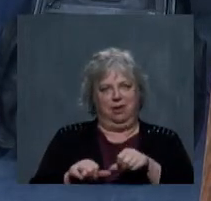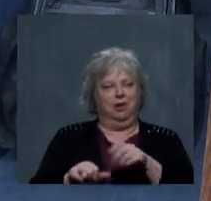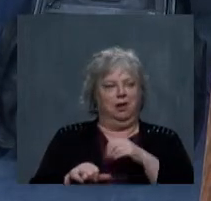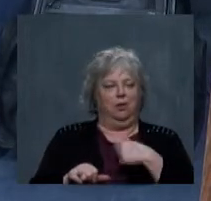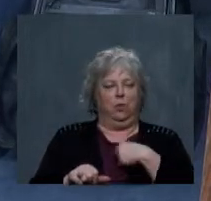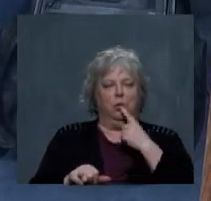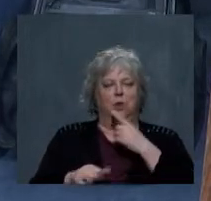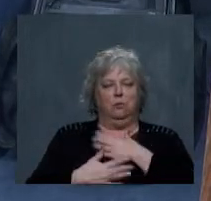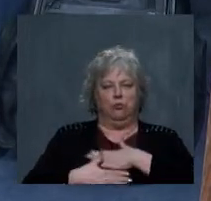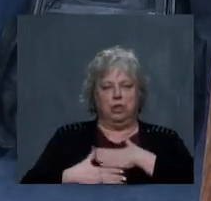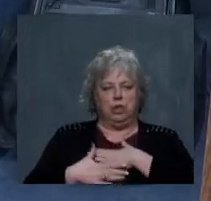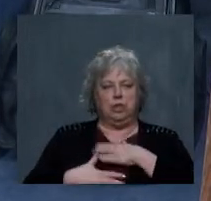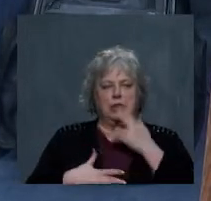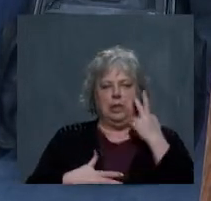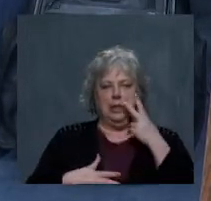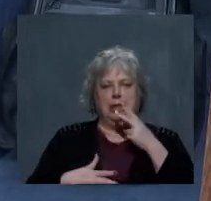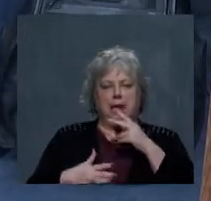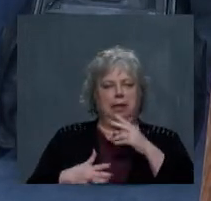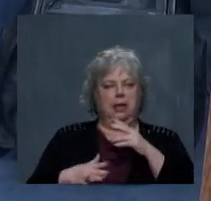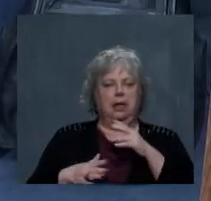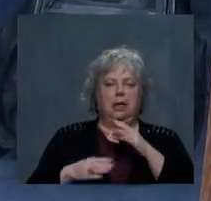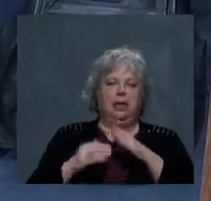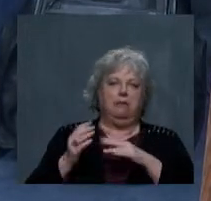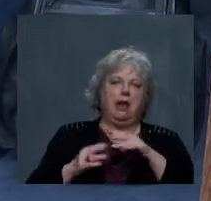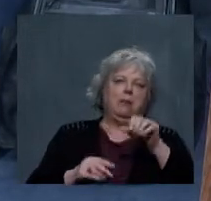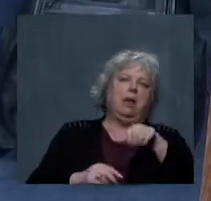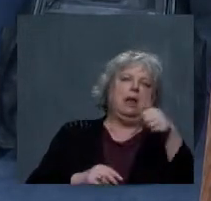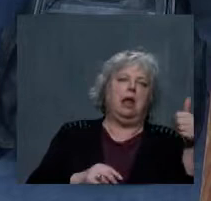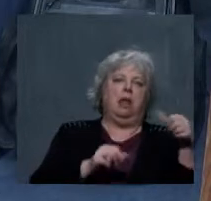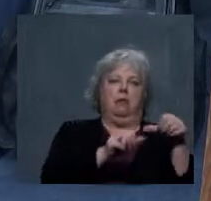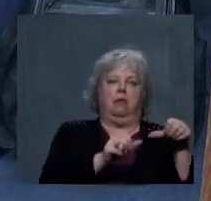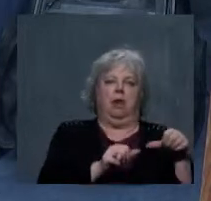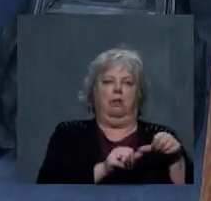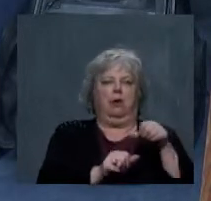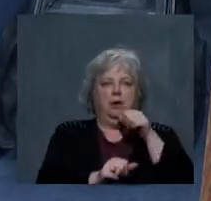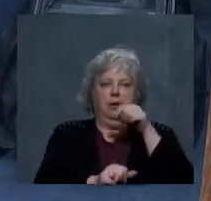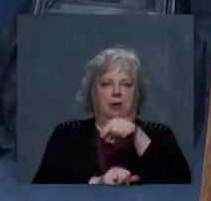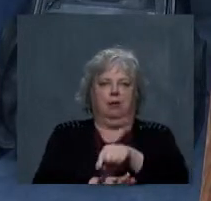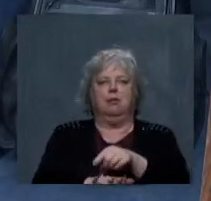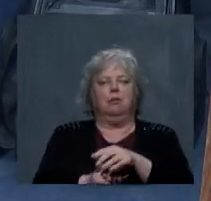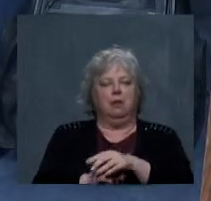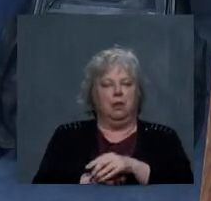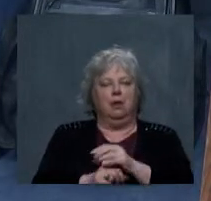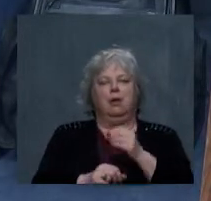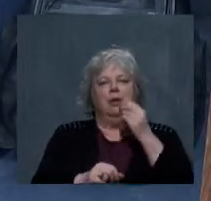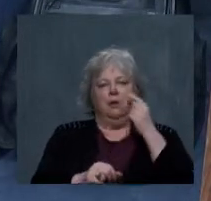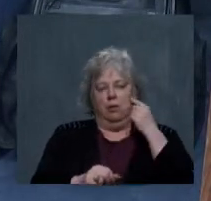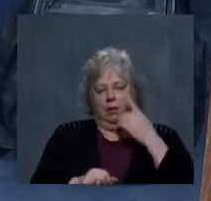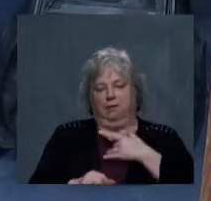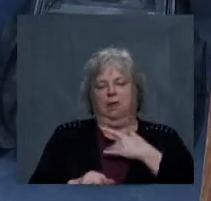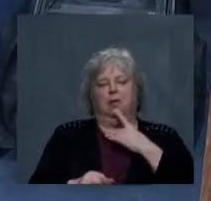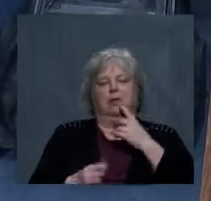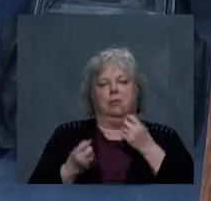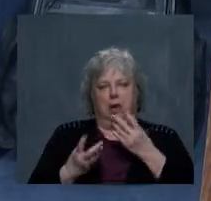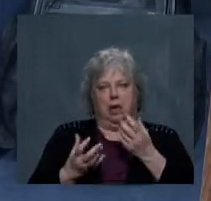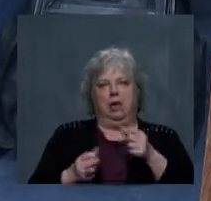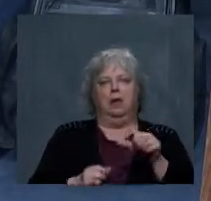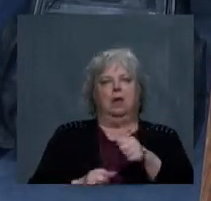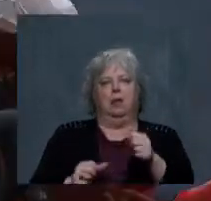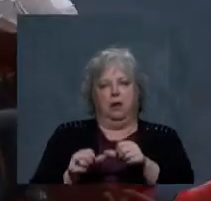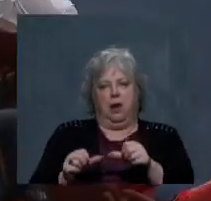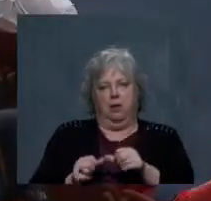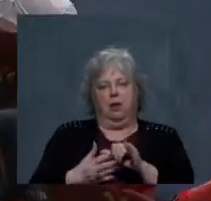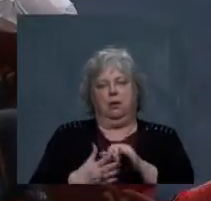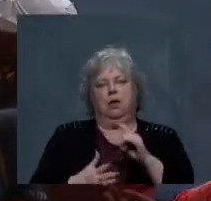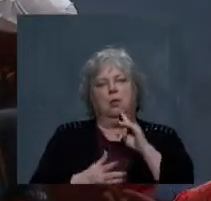we would appreciate seeing it developed in other areas in the city. There are many other places where this would be appropriate. Thank